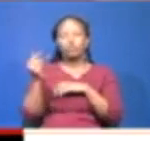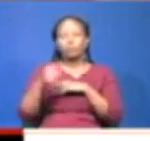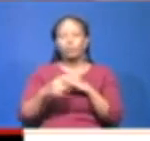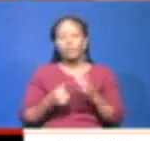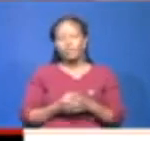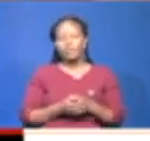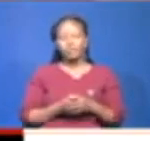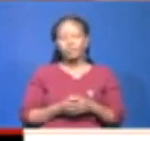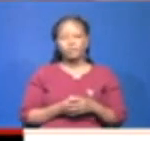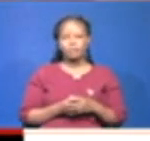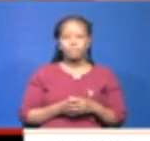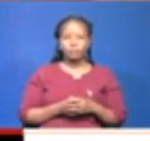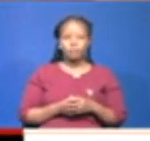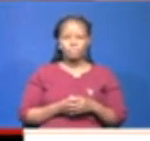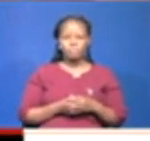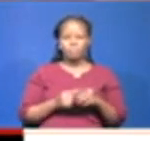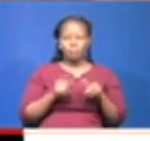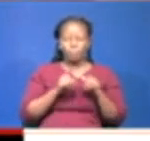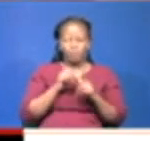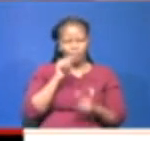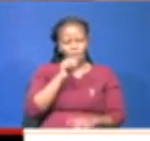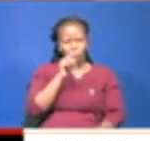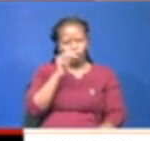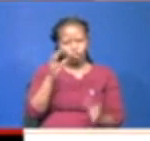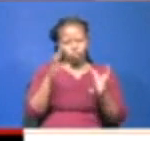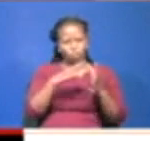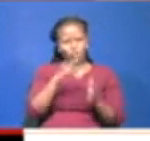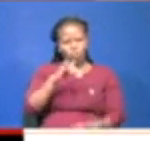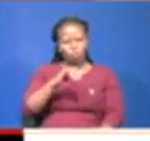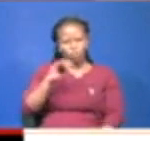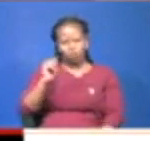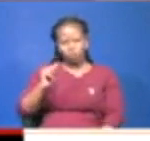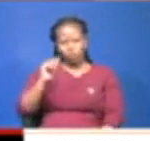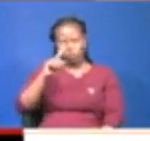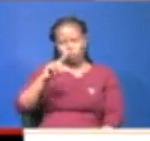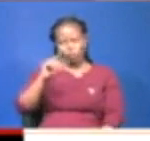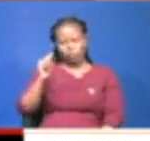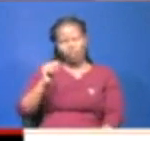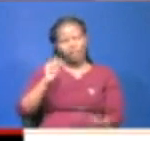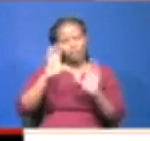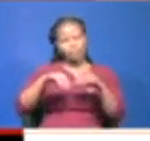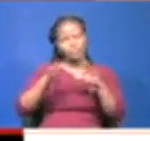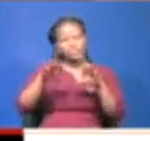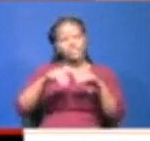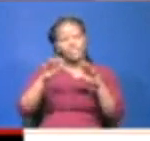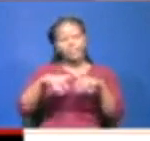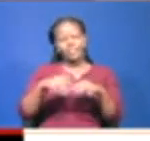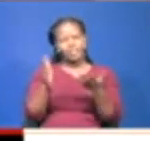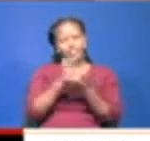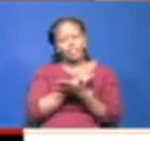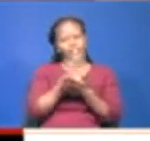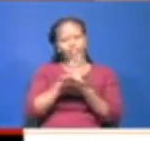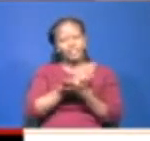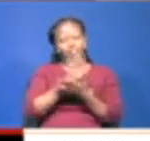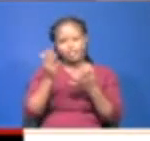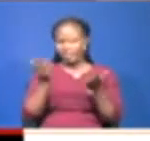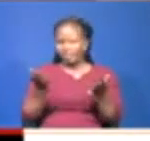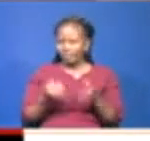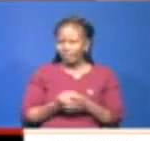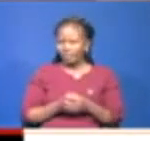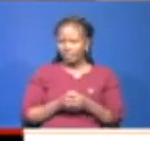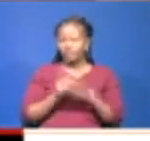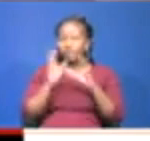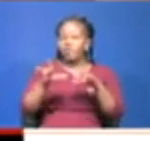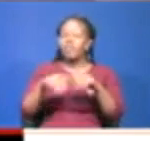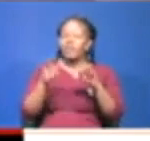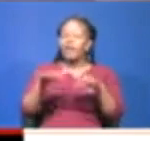minimum. As Yara, I mean, you're into the agriculture value chain. So what kind of agriculture